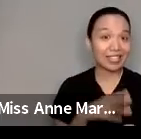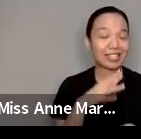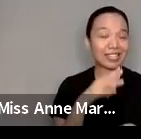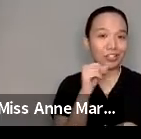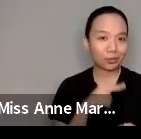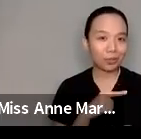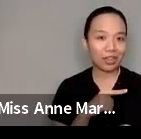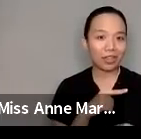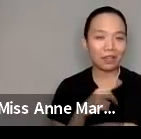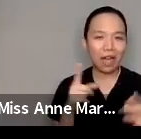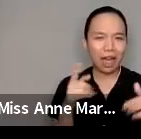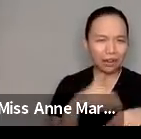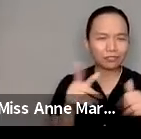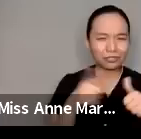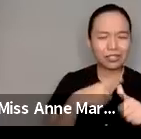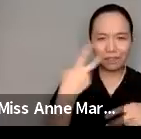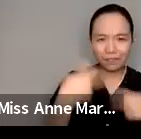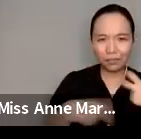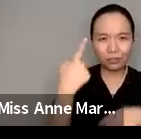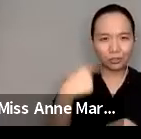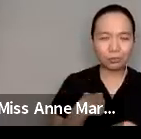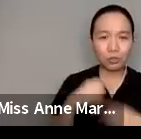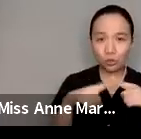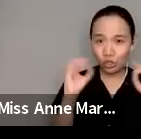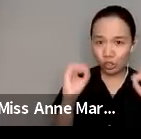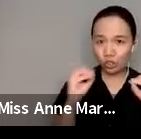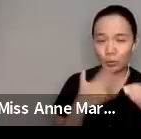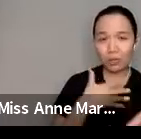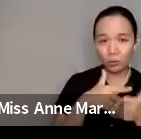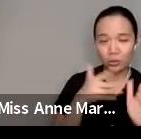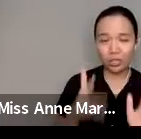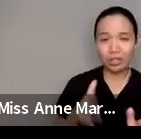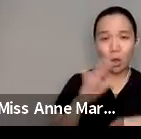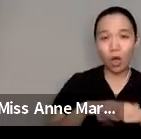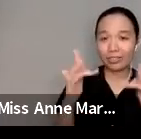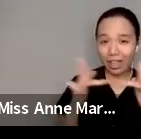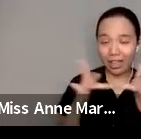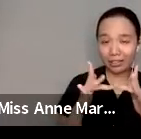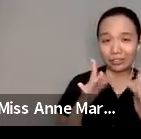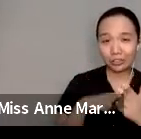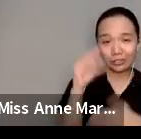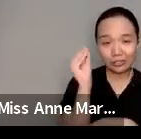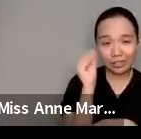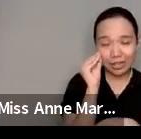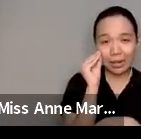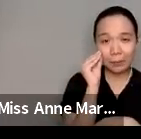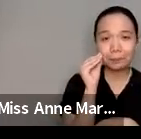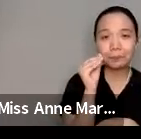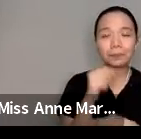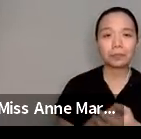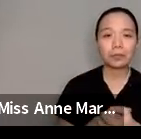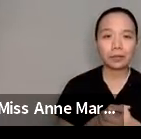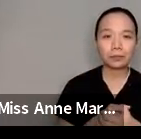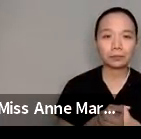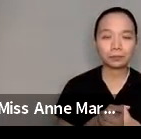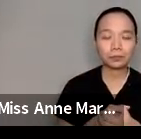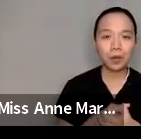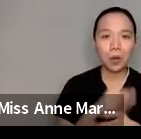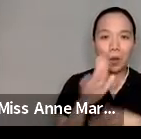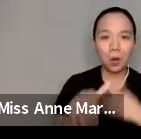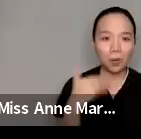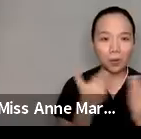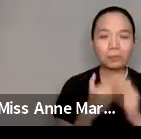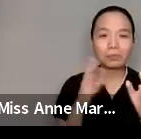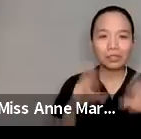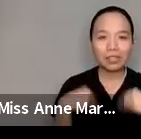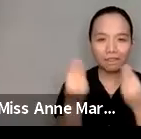at first it was very difficult for me to teach my students online learning, Everything can be resolved if students are always given